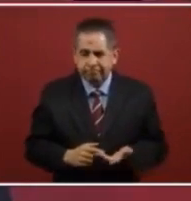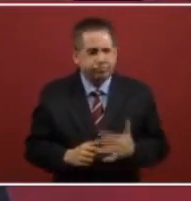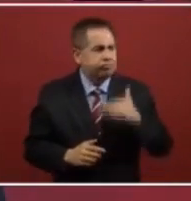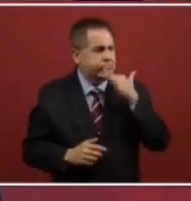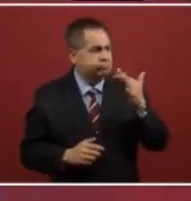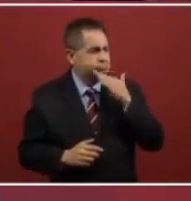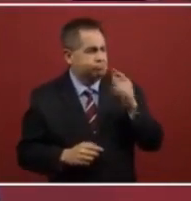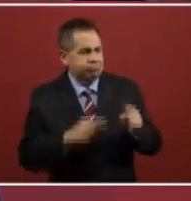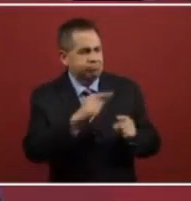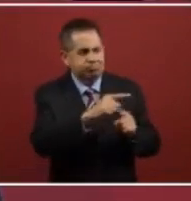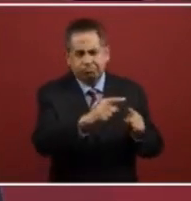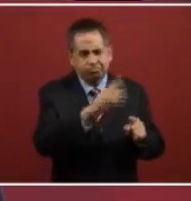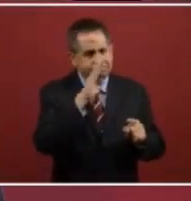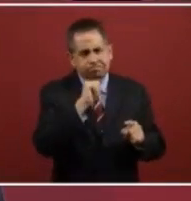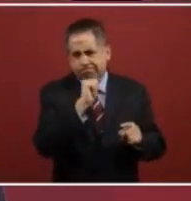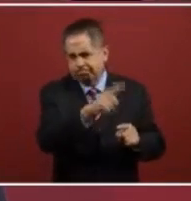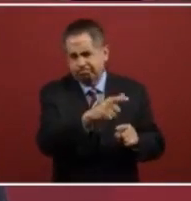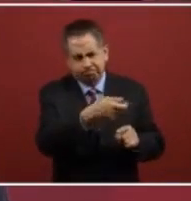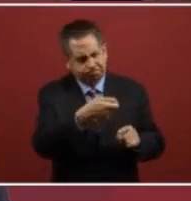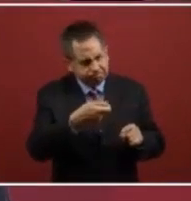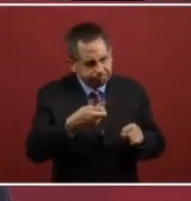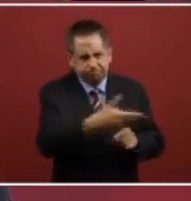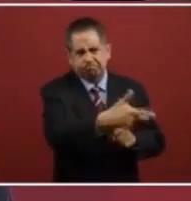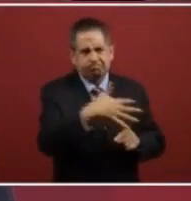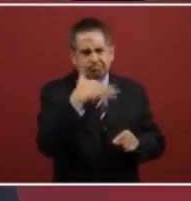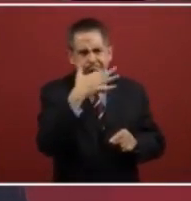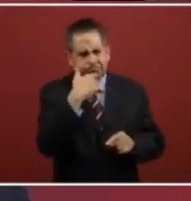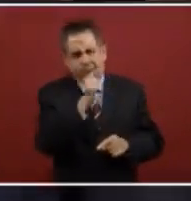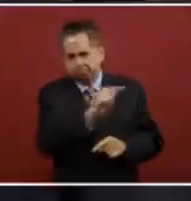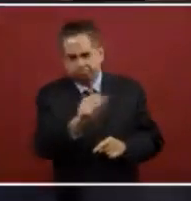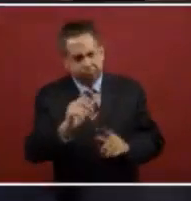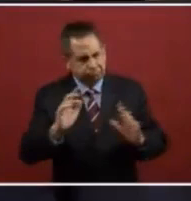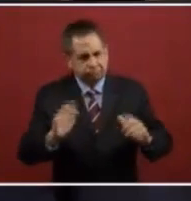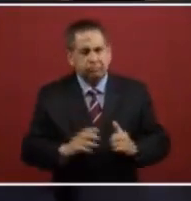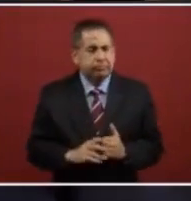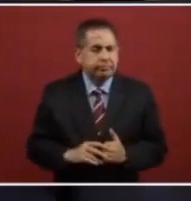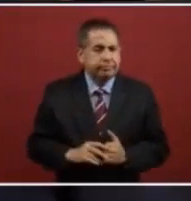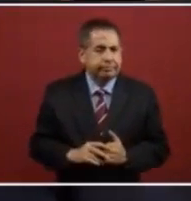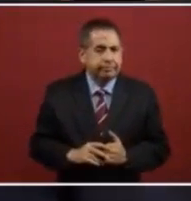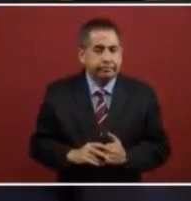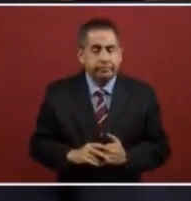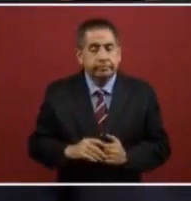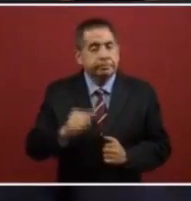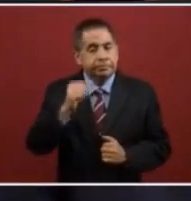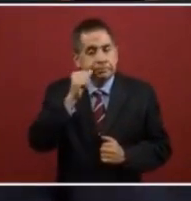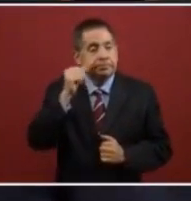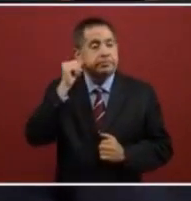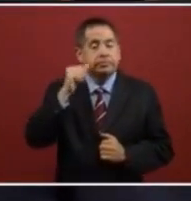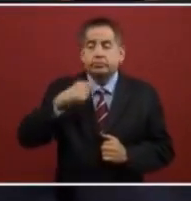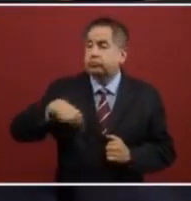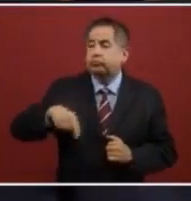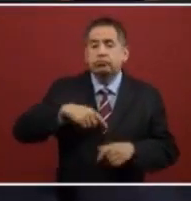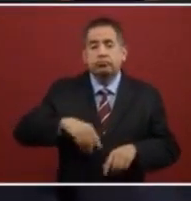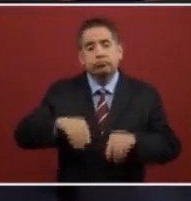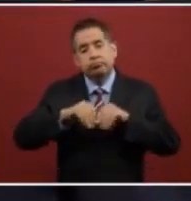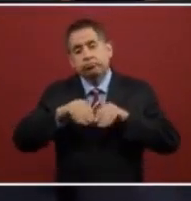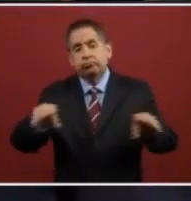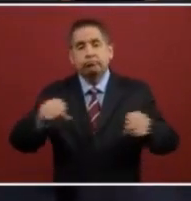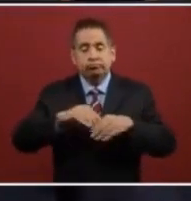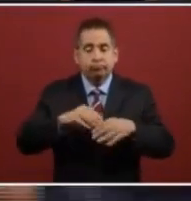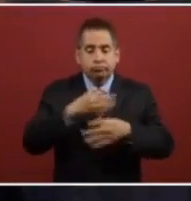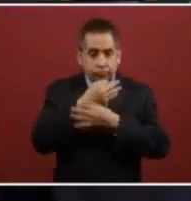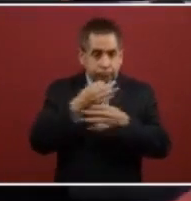corrupción. And we need to stigmatize corruption. Ayer Yesterday, dimos a conocer we allowed people, we